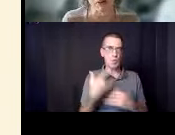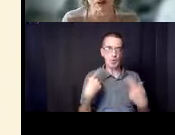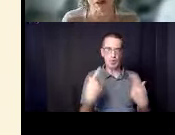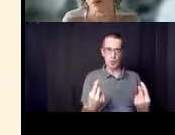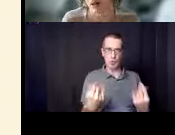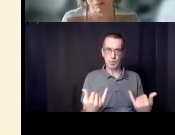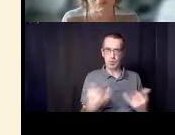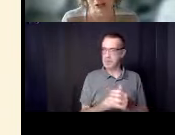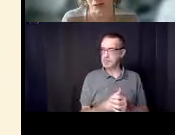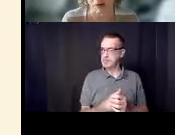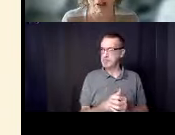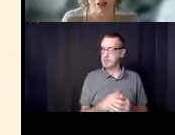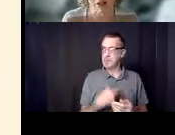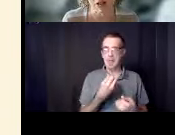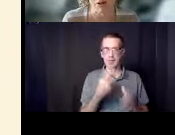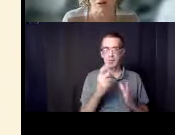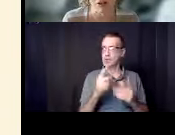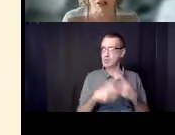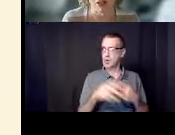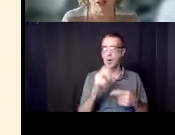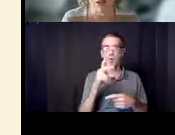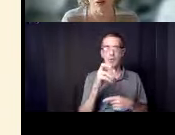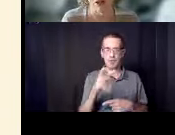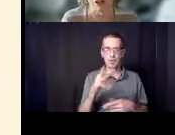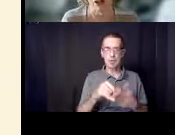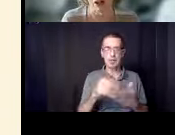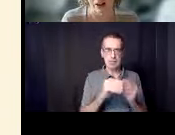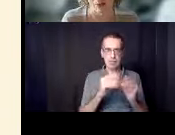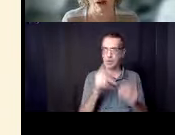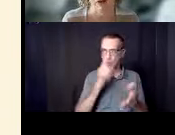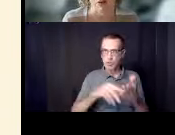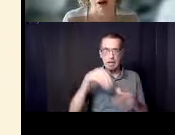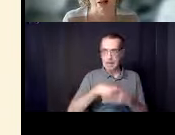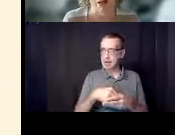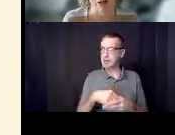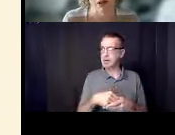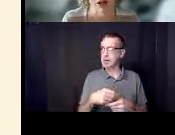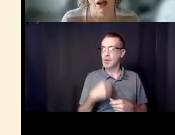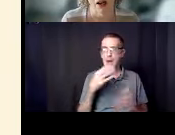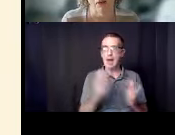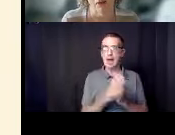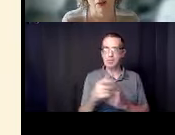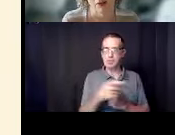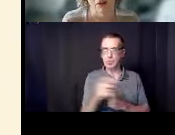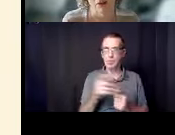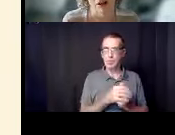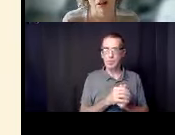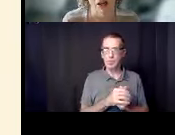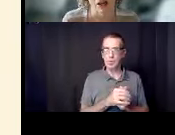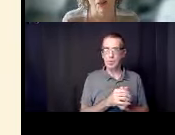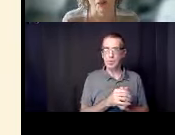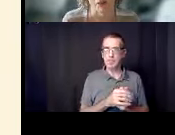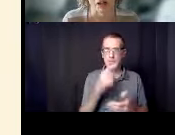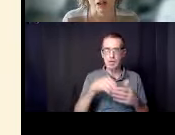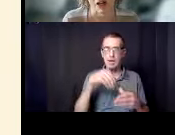do, we're going to take a few minutes to just overview the session and do a quick check-in in a minute, where we'll ask you to